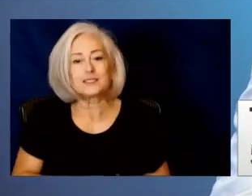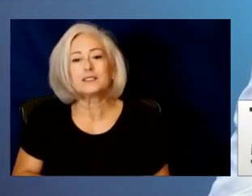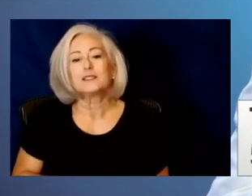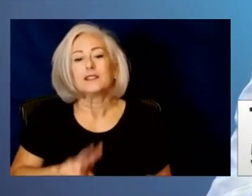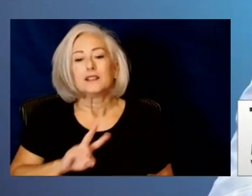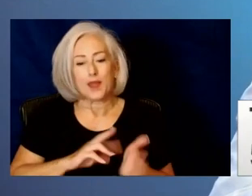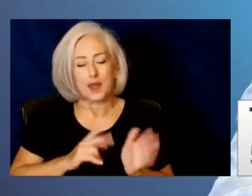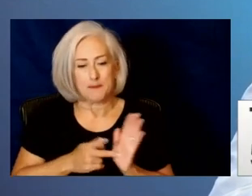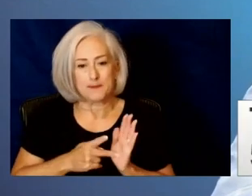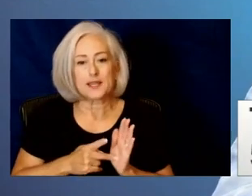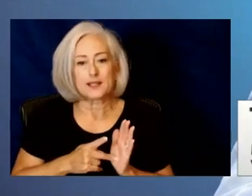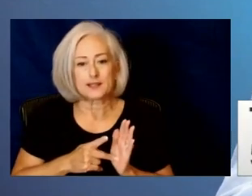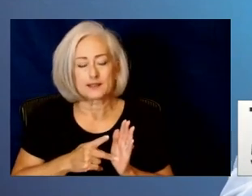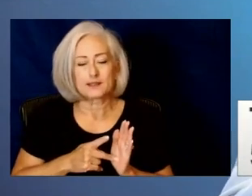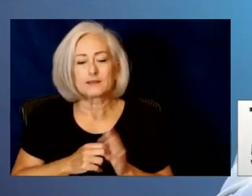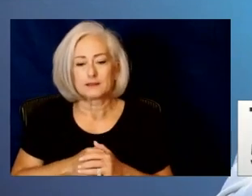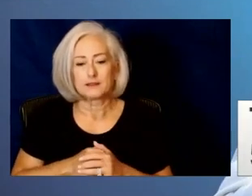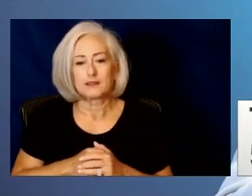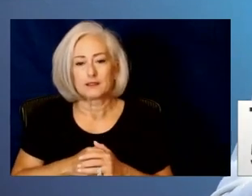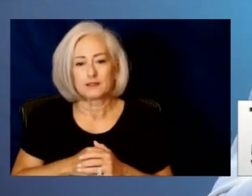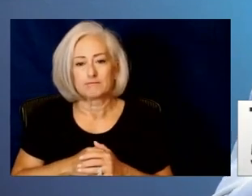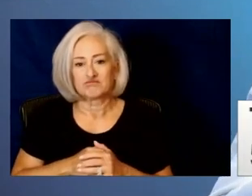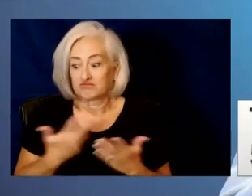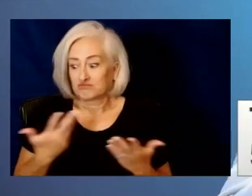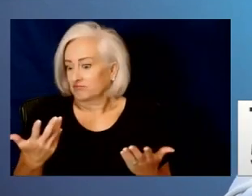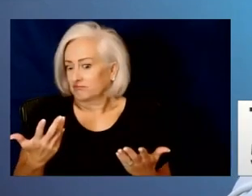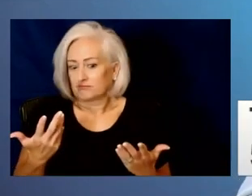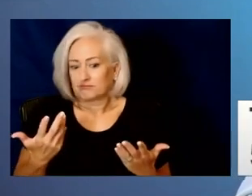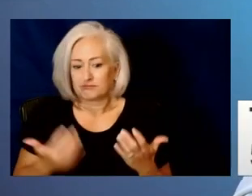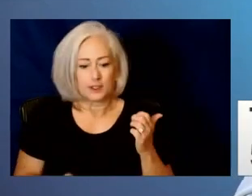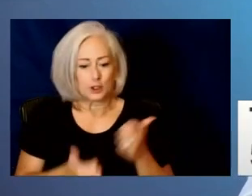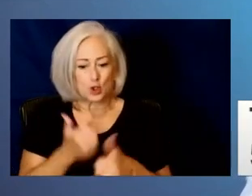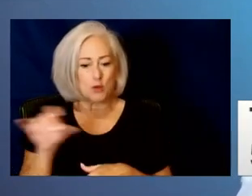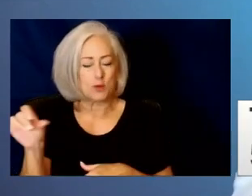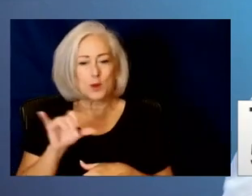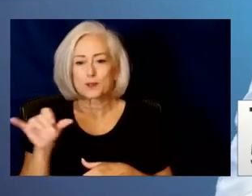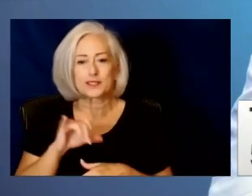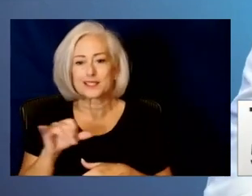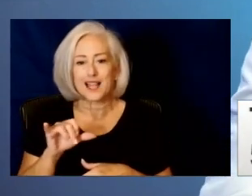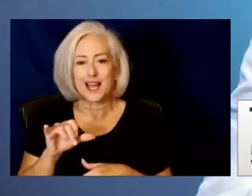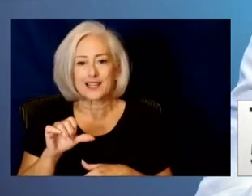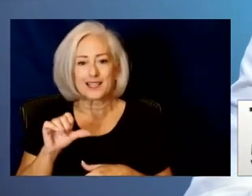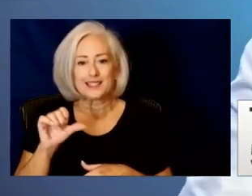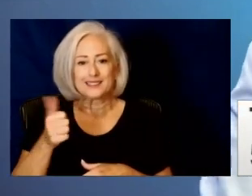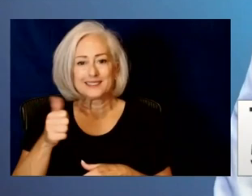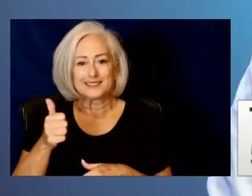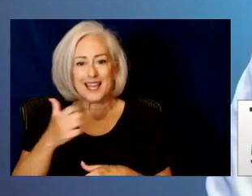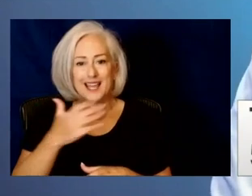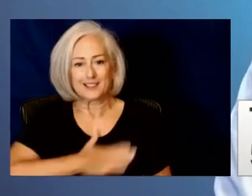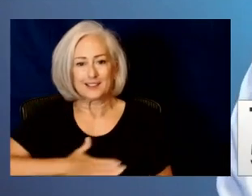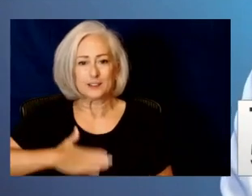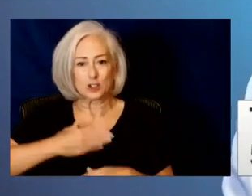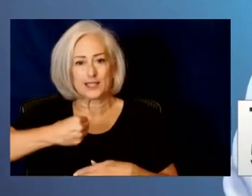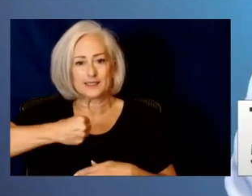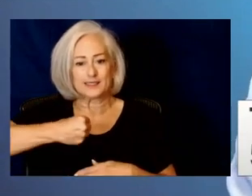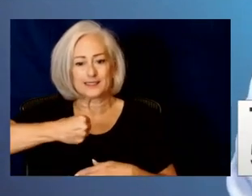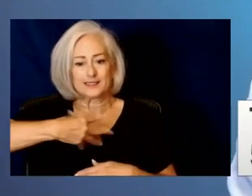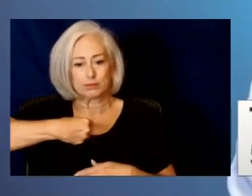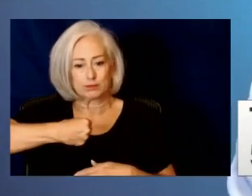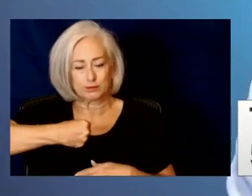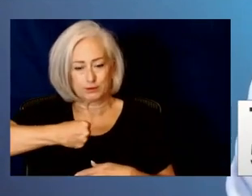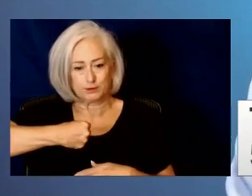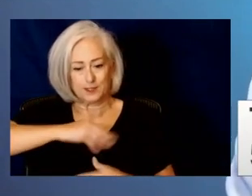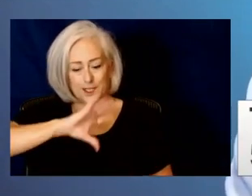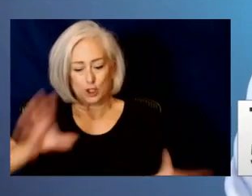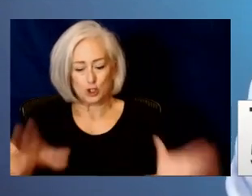is pretty much like almost like getting about 10 chest x-rays, you know, in terms of that radiation exposure. And